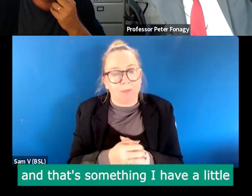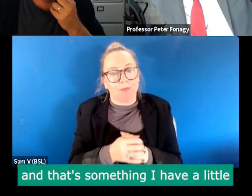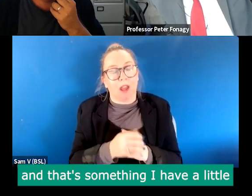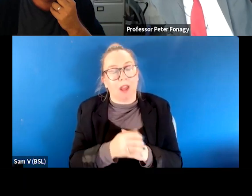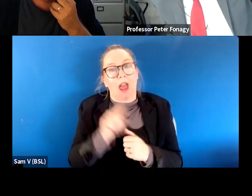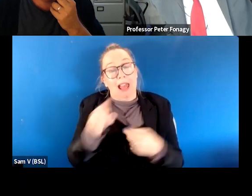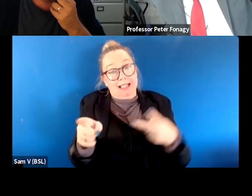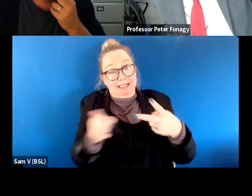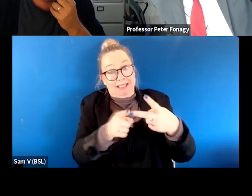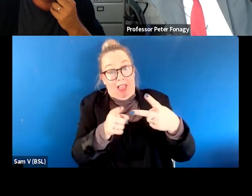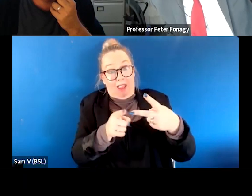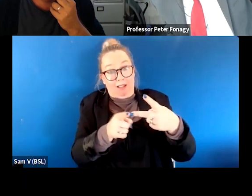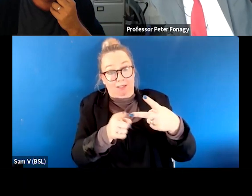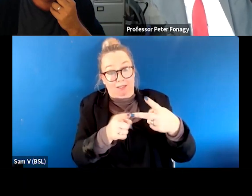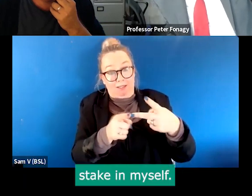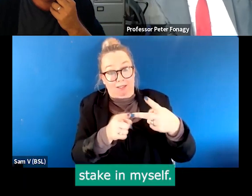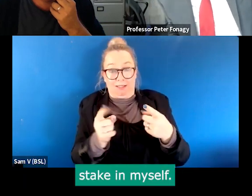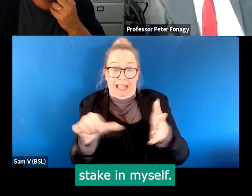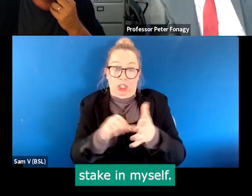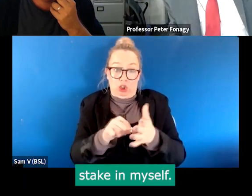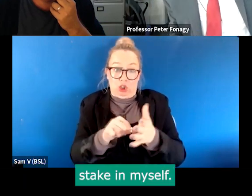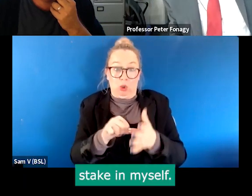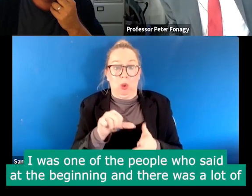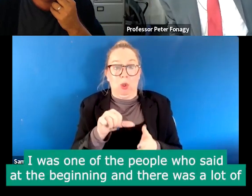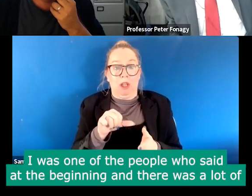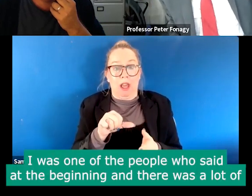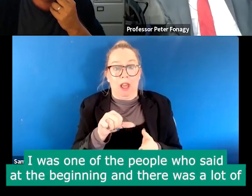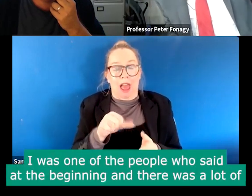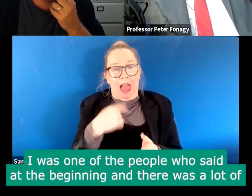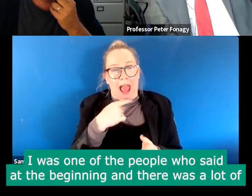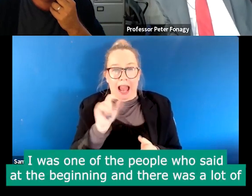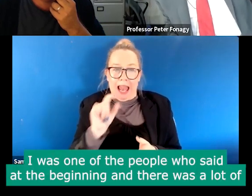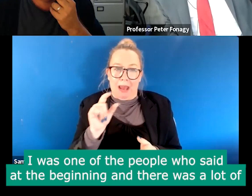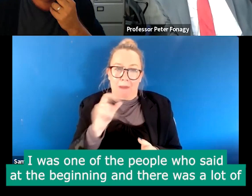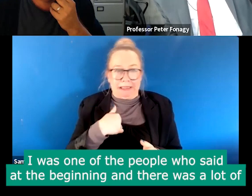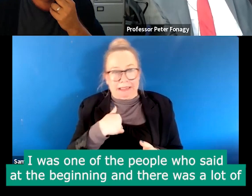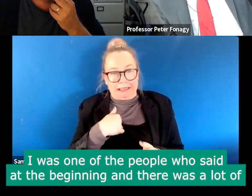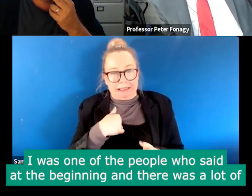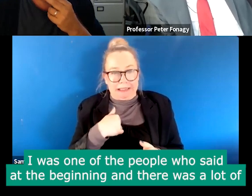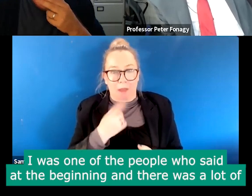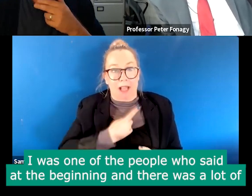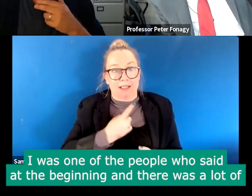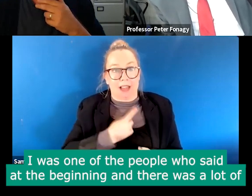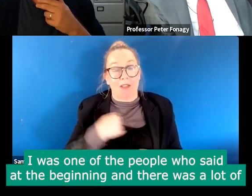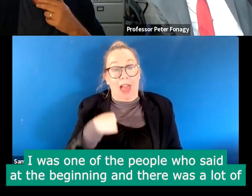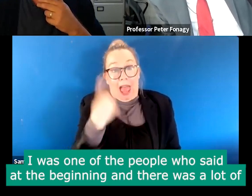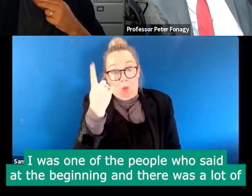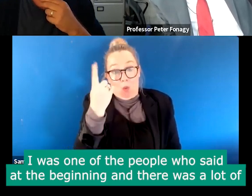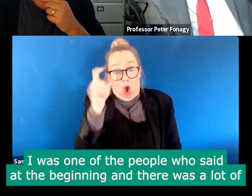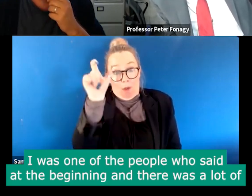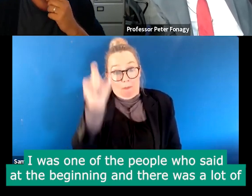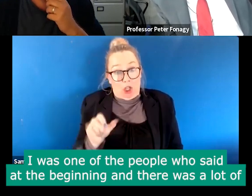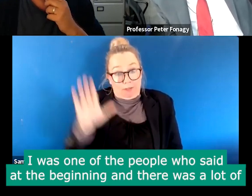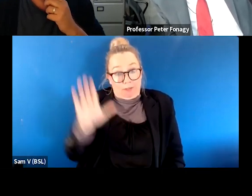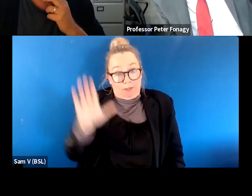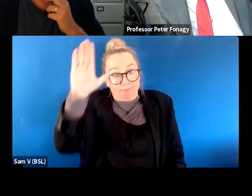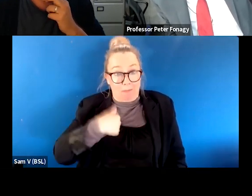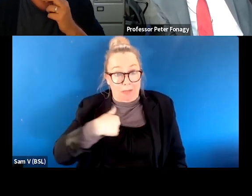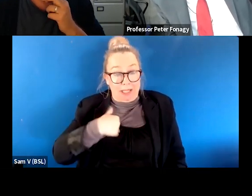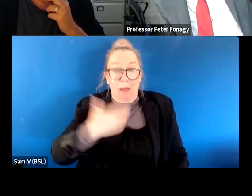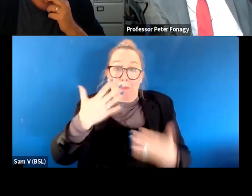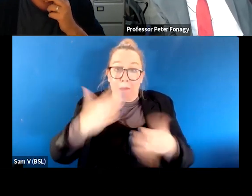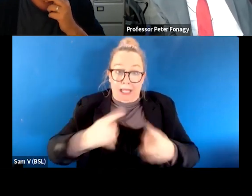a little stake in myself. I was one of the people who said at the beginning, and there was a lot of